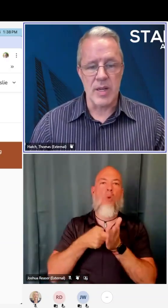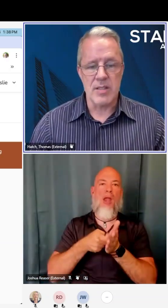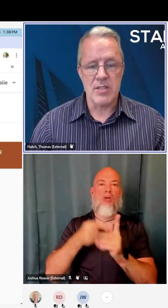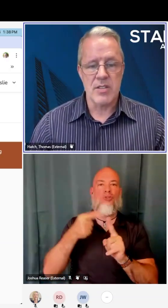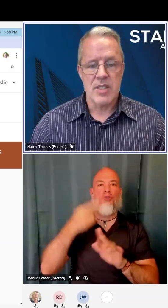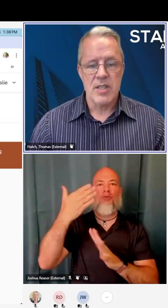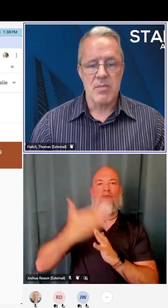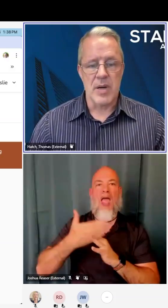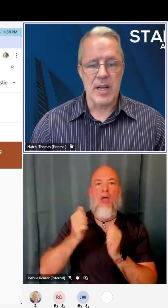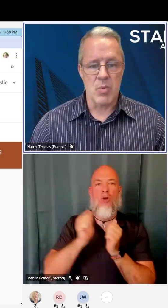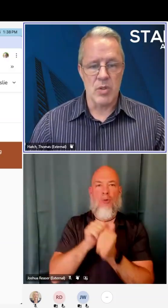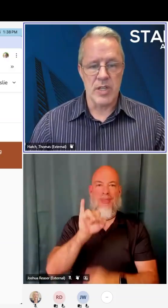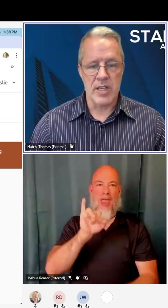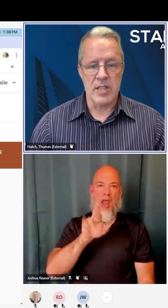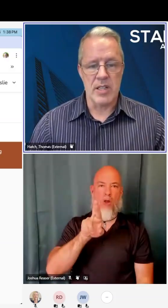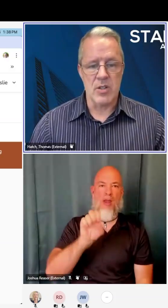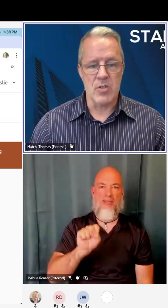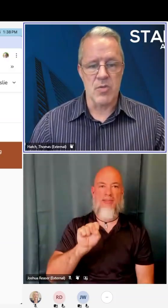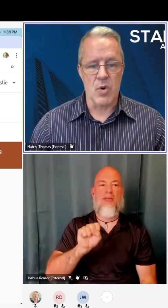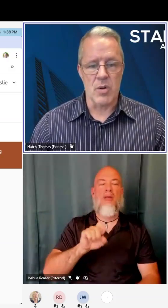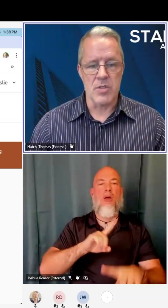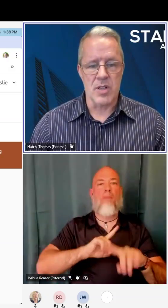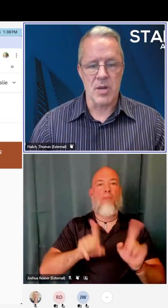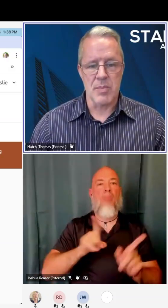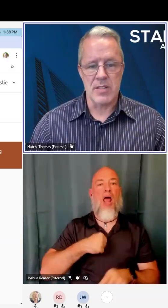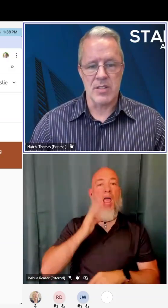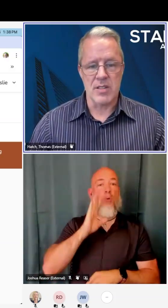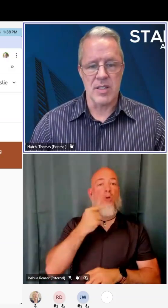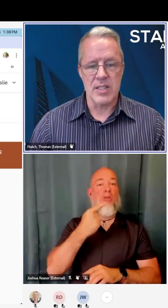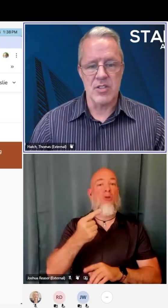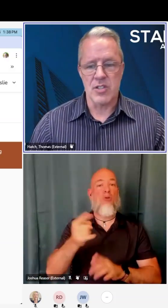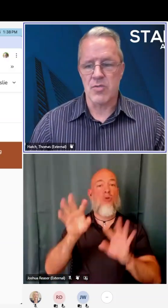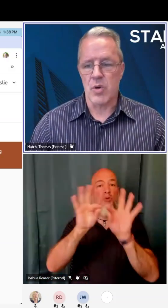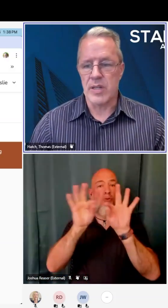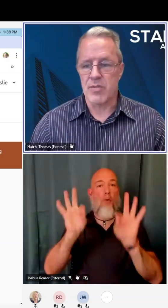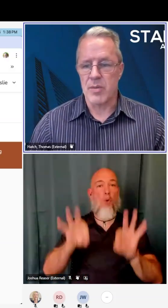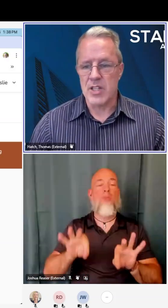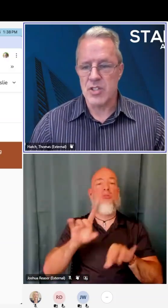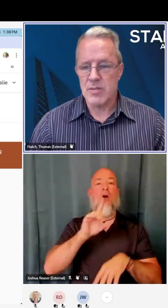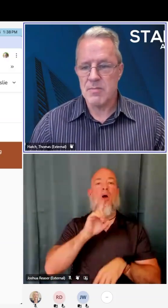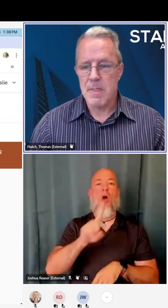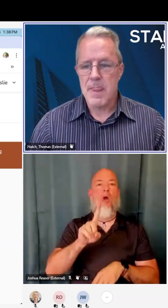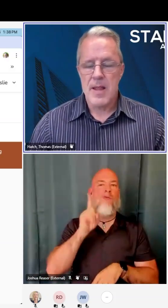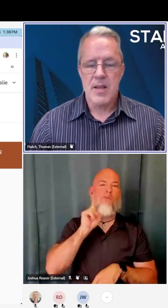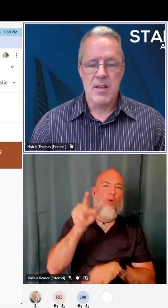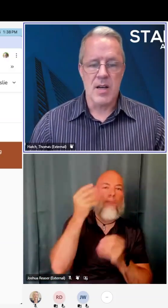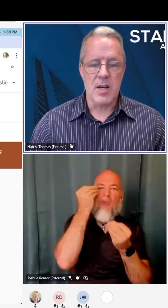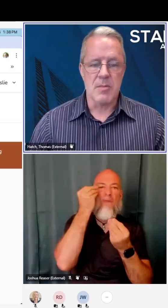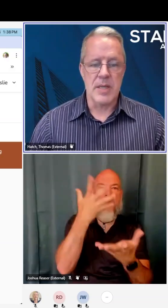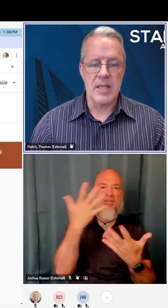the IRS, but I will tell you that those forms are basically just for information.